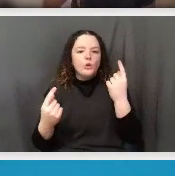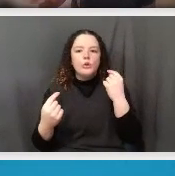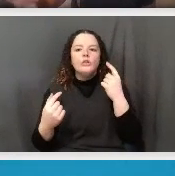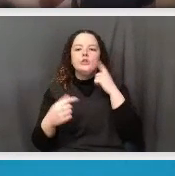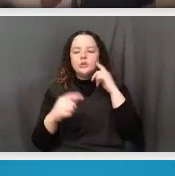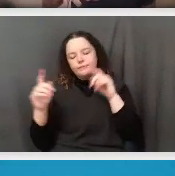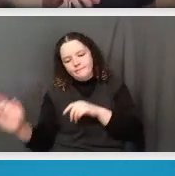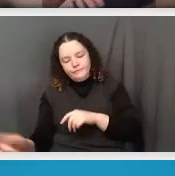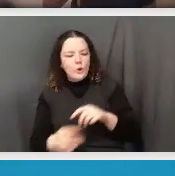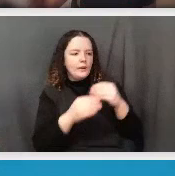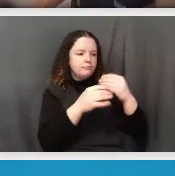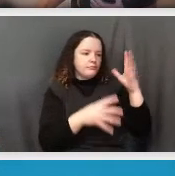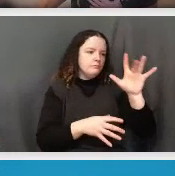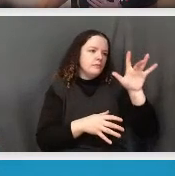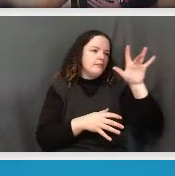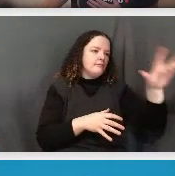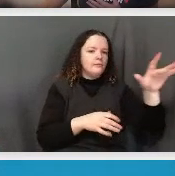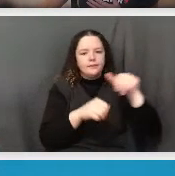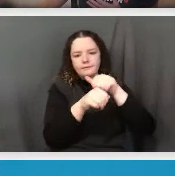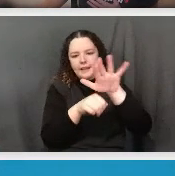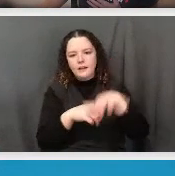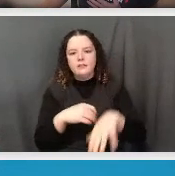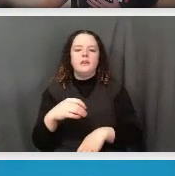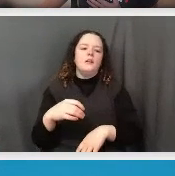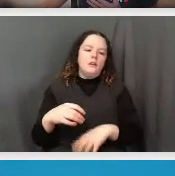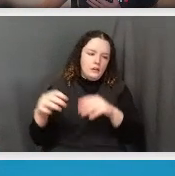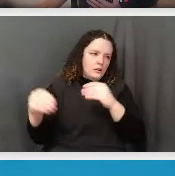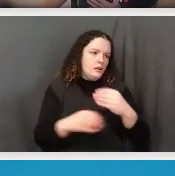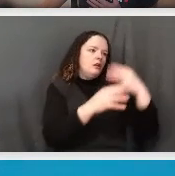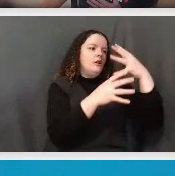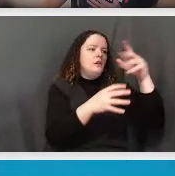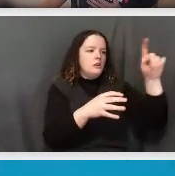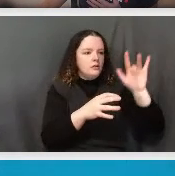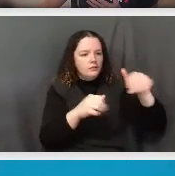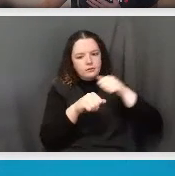in, attaching an audience, and sending it. So yeah, you would have to send that 3 separate times.